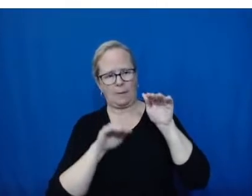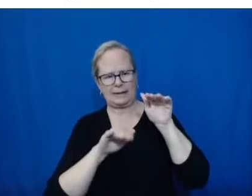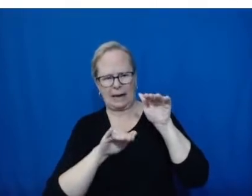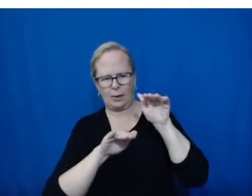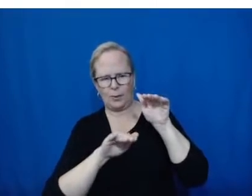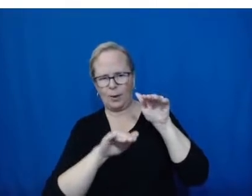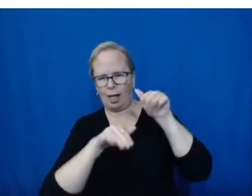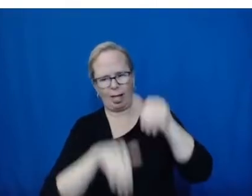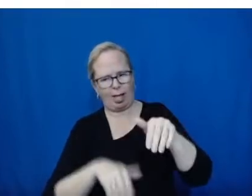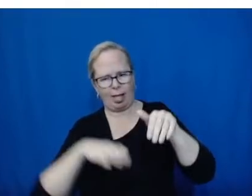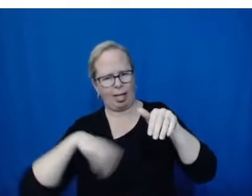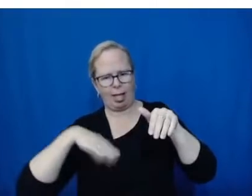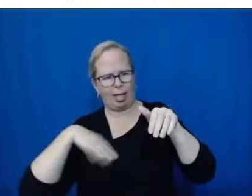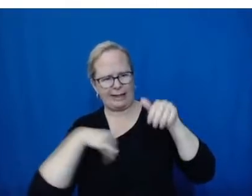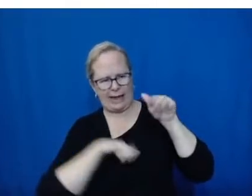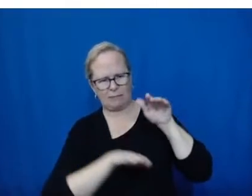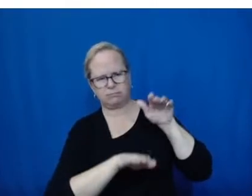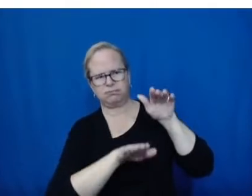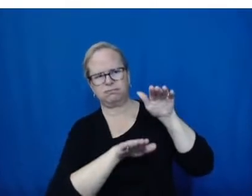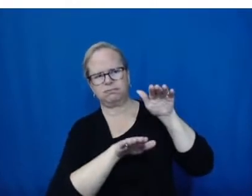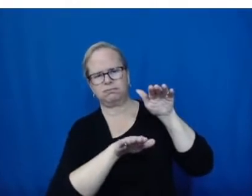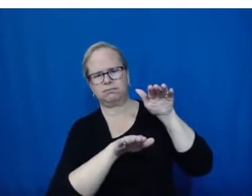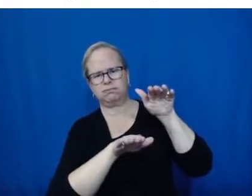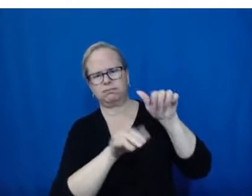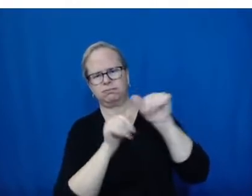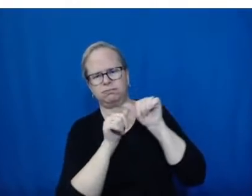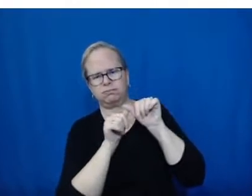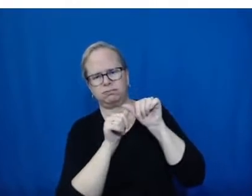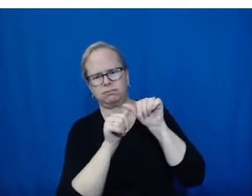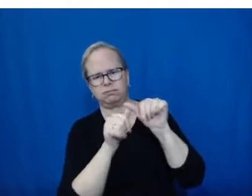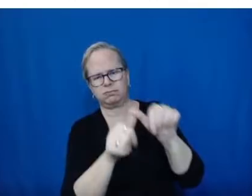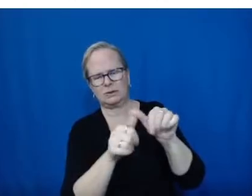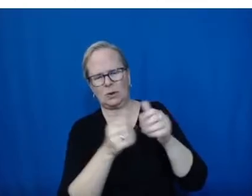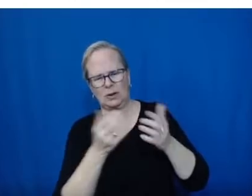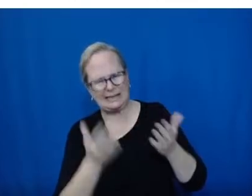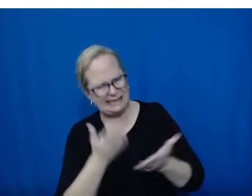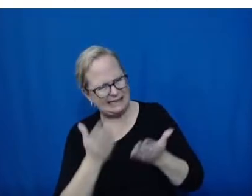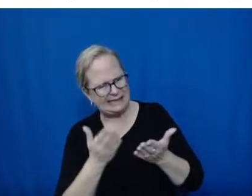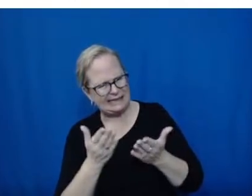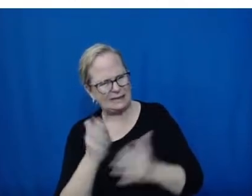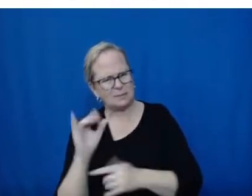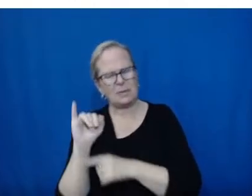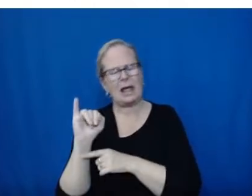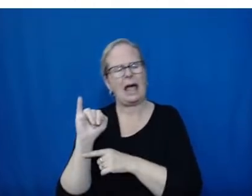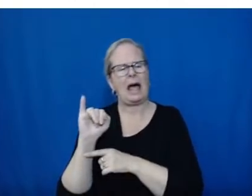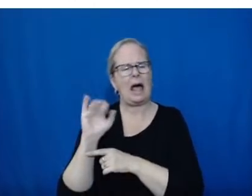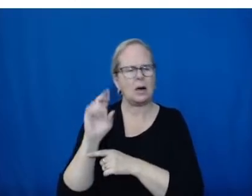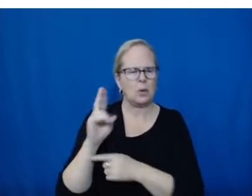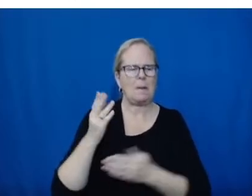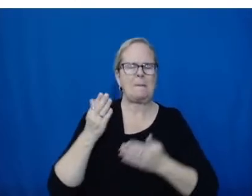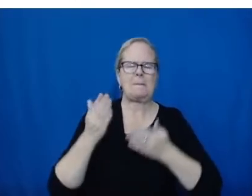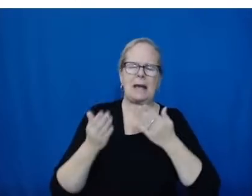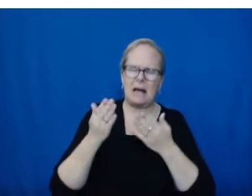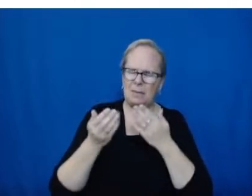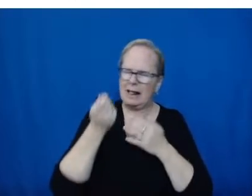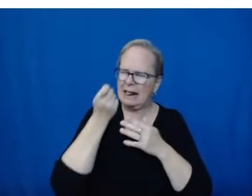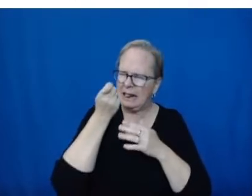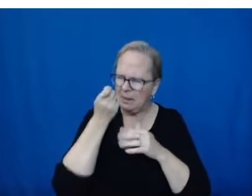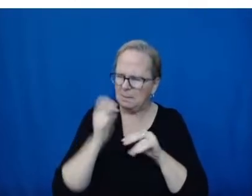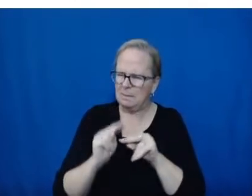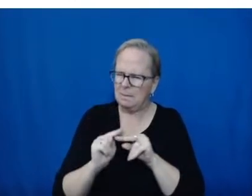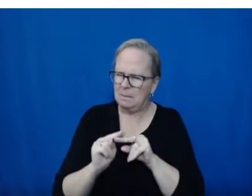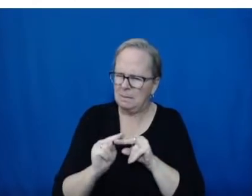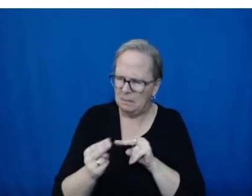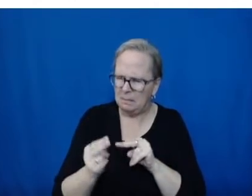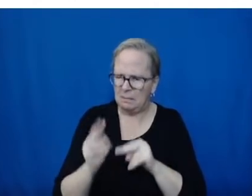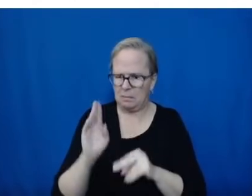pretty dramatically. They are basically solidly flat, maybe ICU trending a little bit downwards. So the last day we have